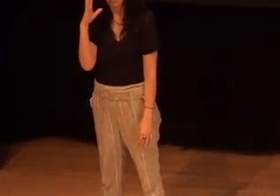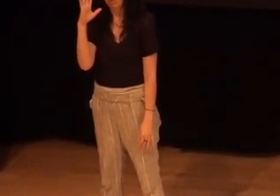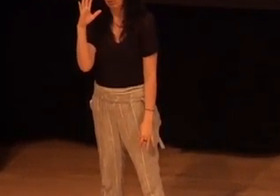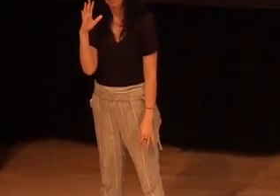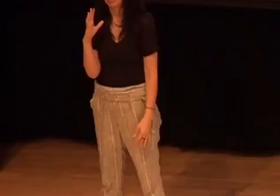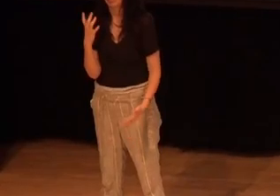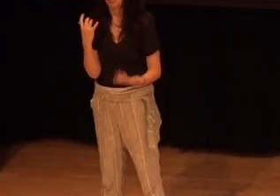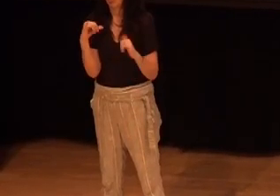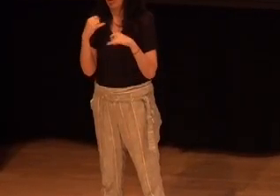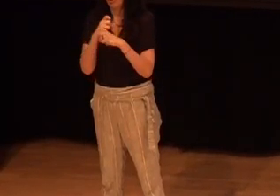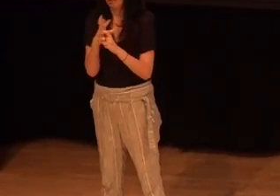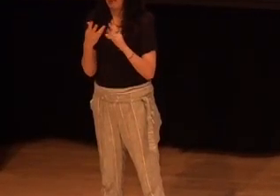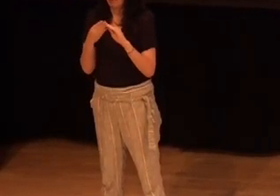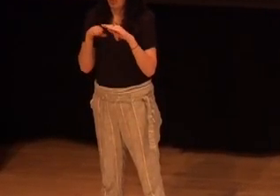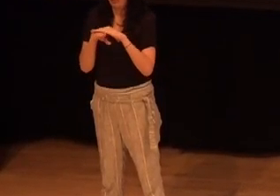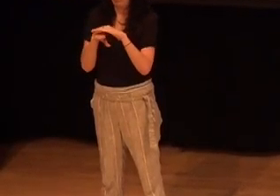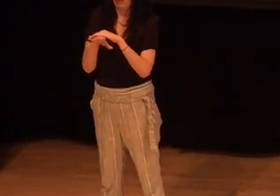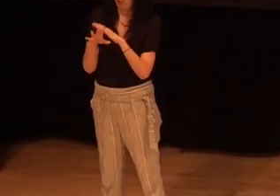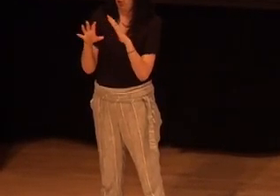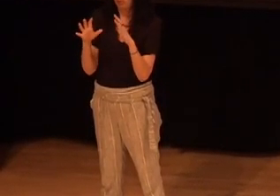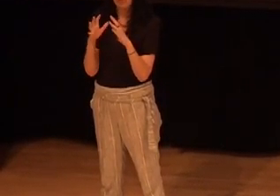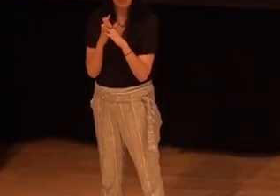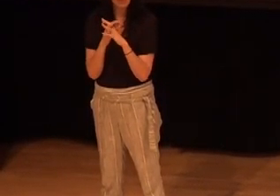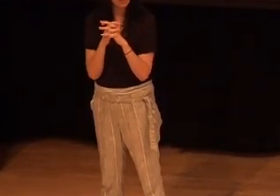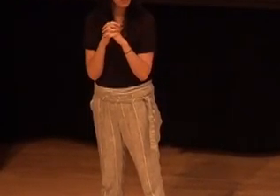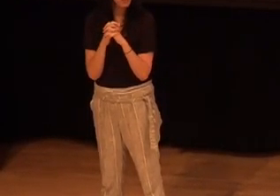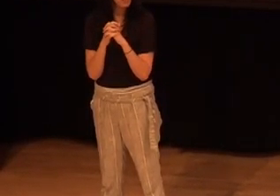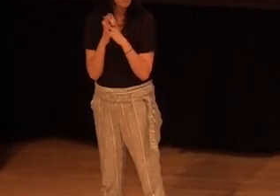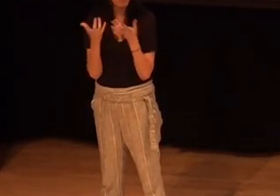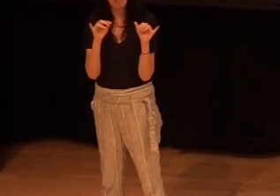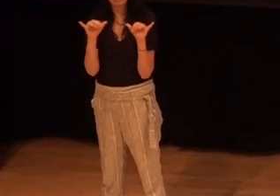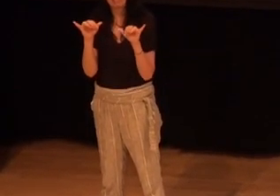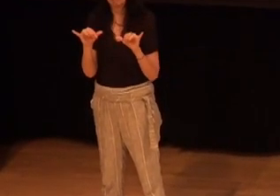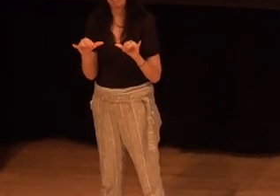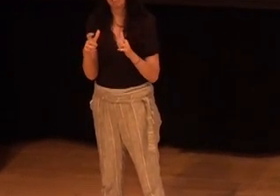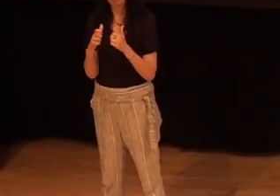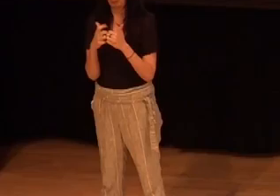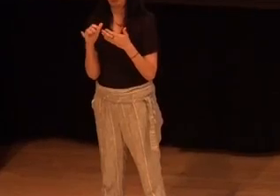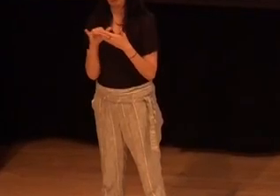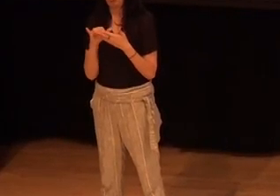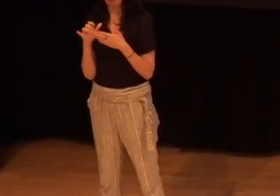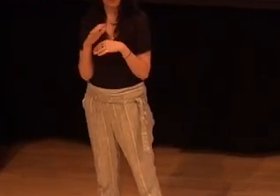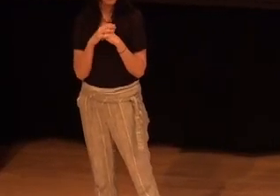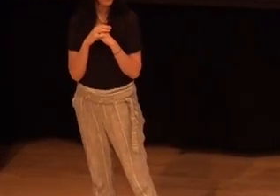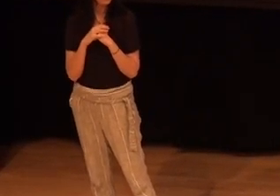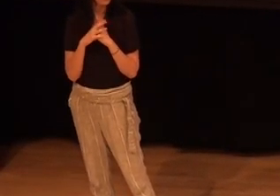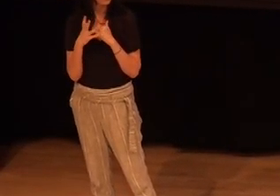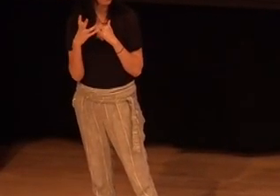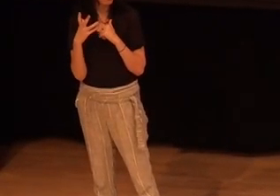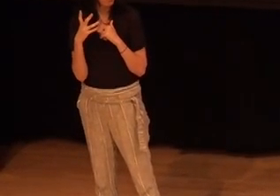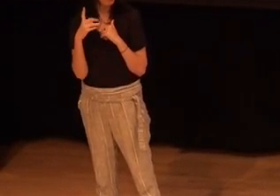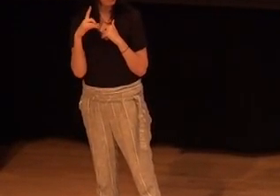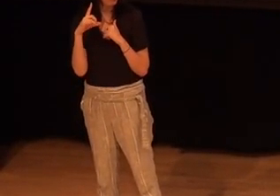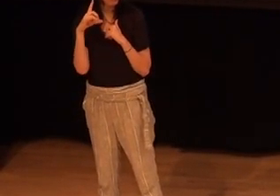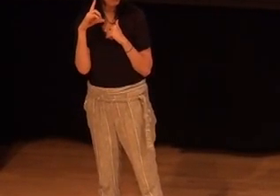trying to sort of make things more accessible. But, they're in common with, cities like New York. So what do y'all think about